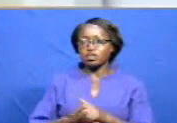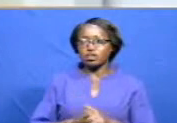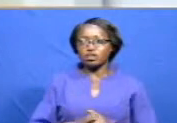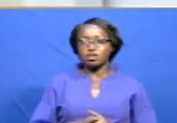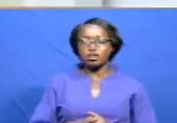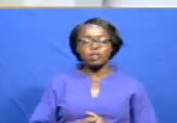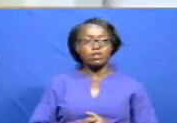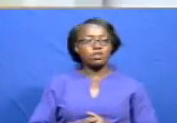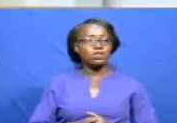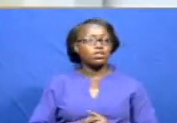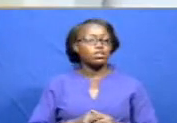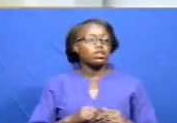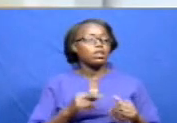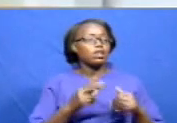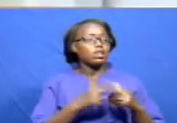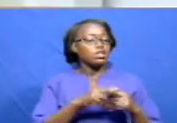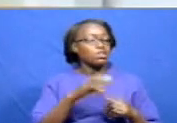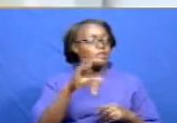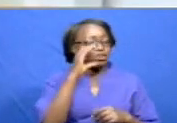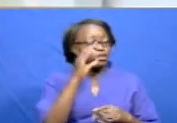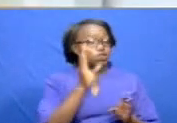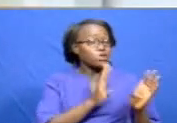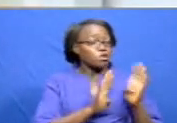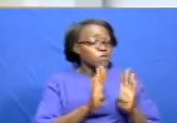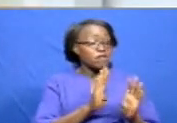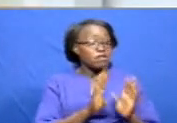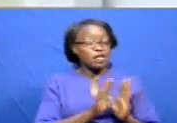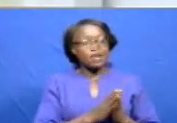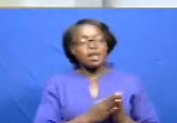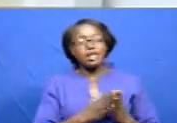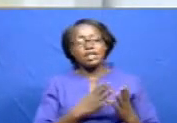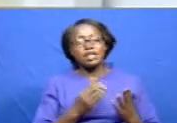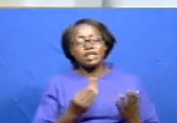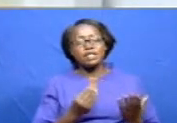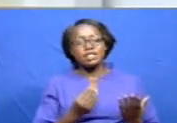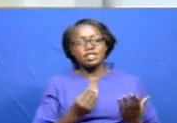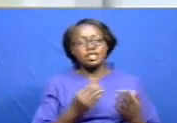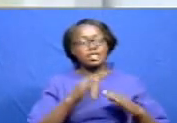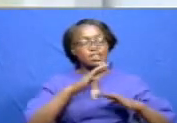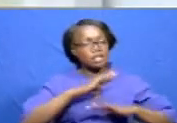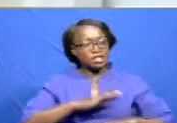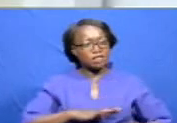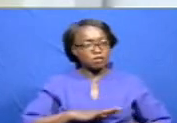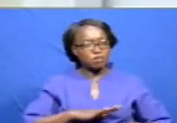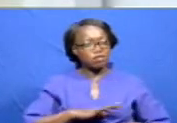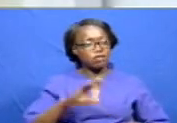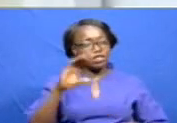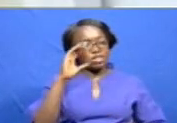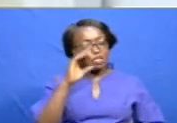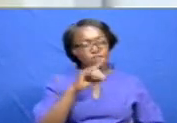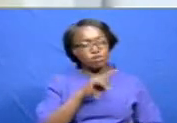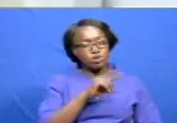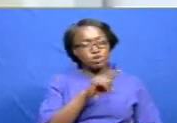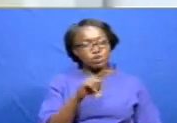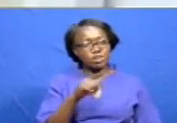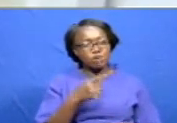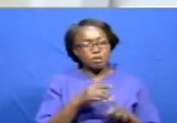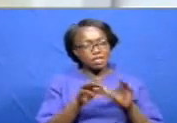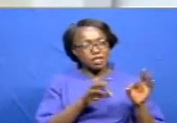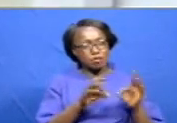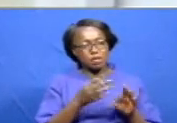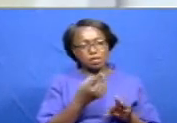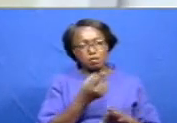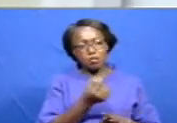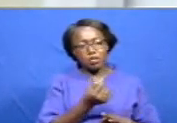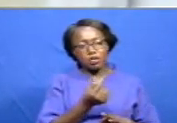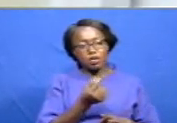You've touched on consumer behavior and, of course, consumer relief for your customers. Maybe expound a little more on